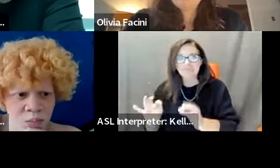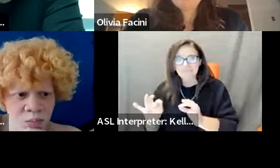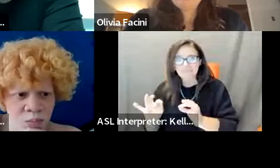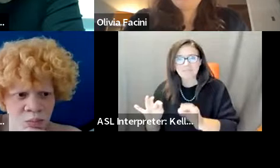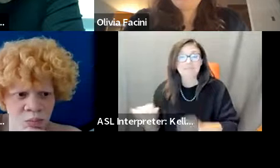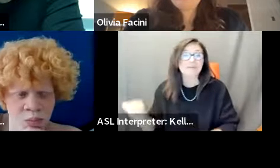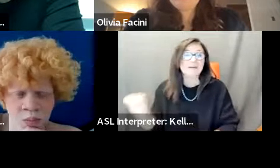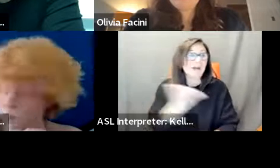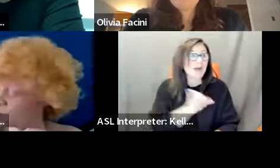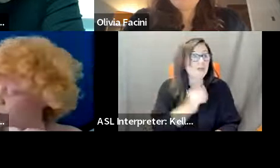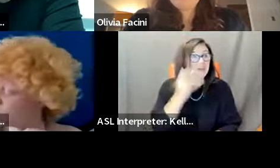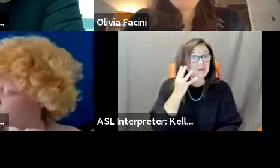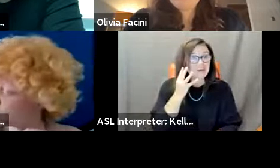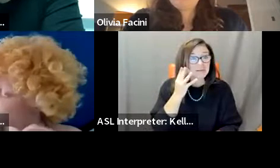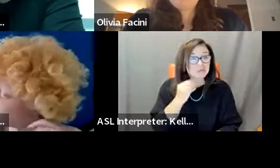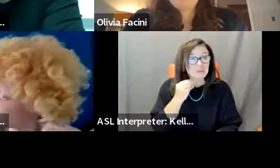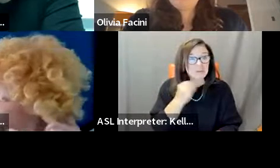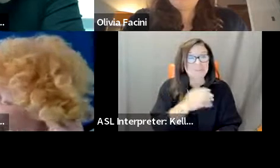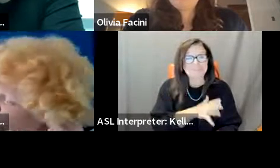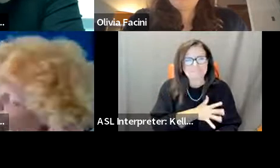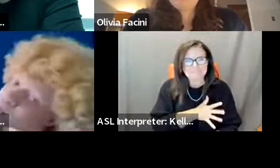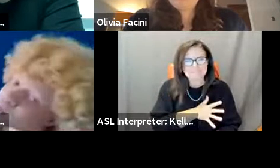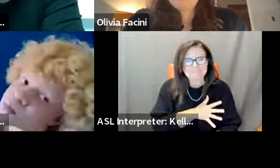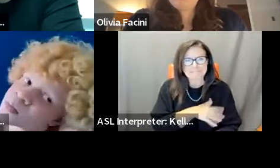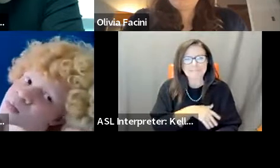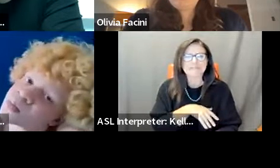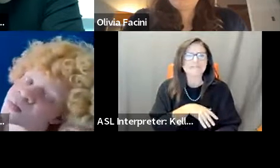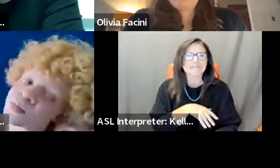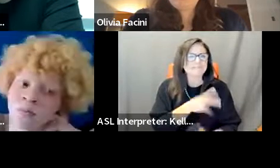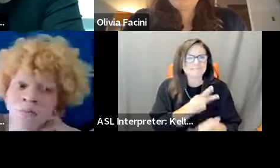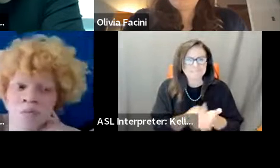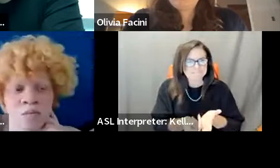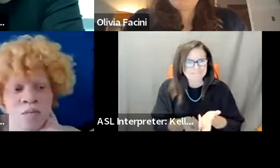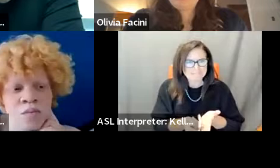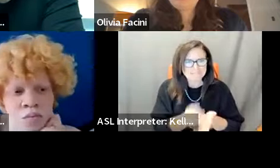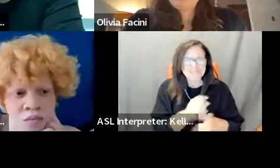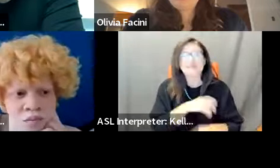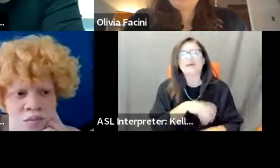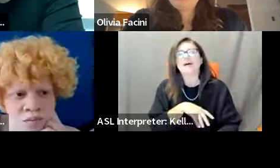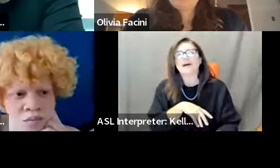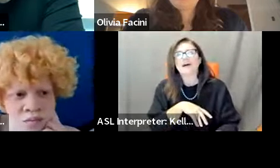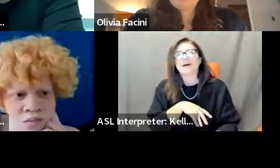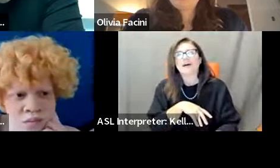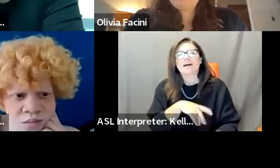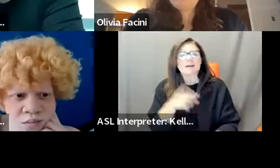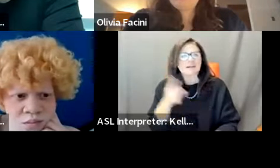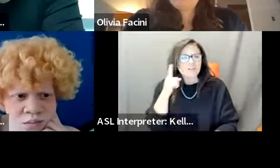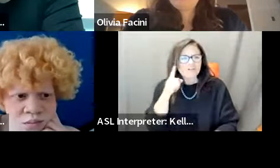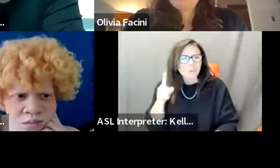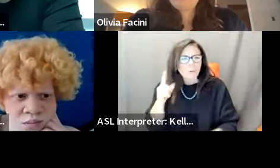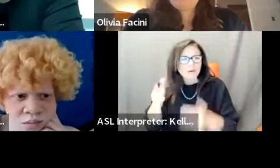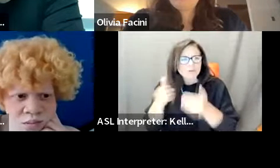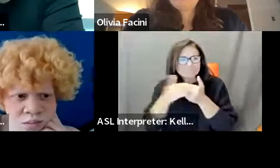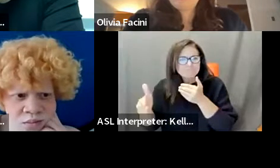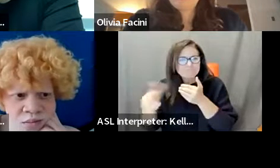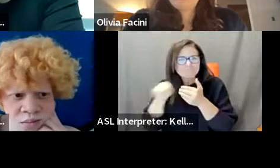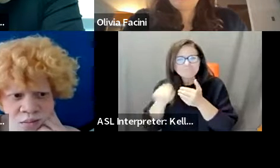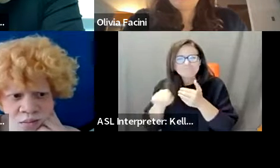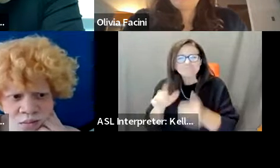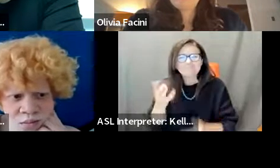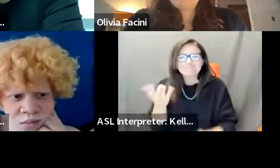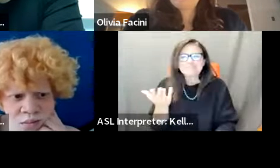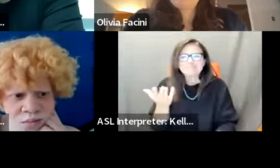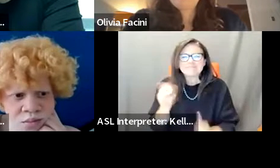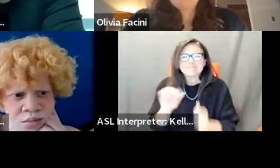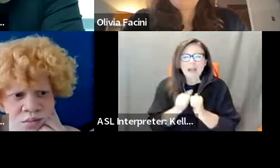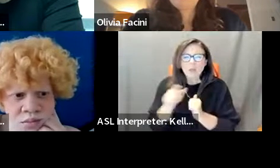how have theaters in the past, or how would you like theaters to build trust with you as an audience member? Because